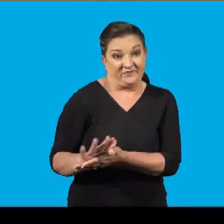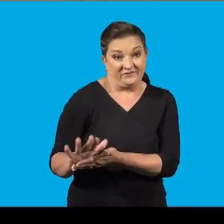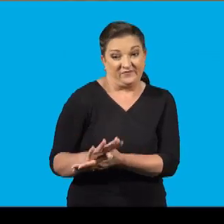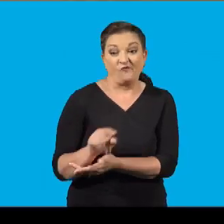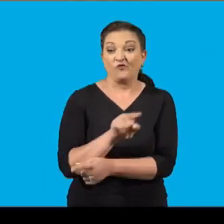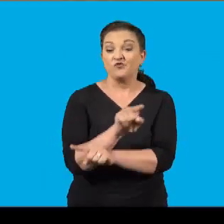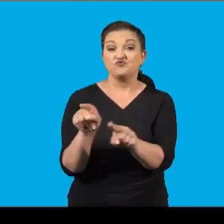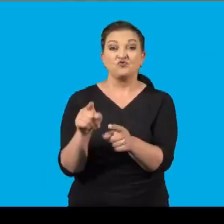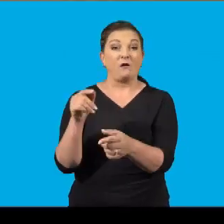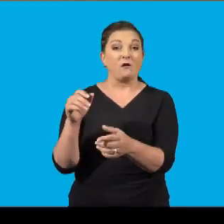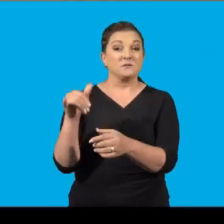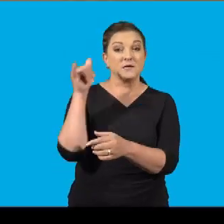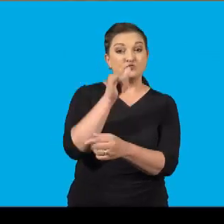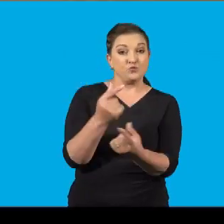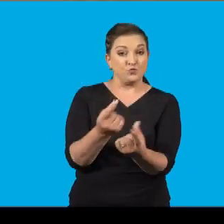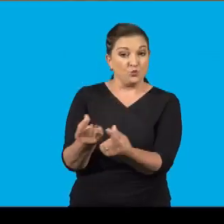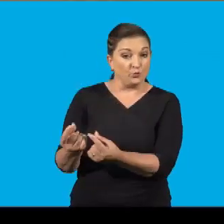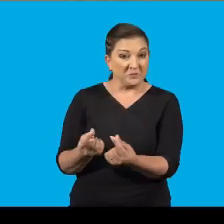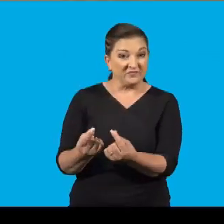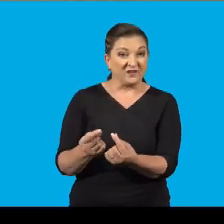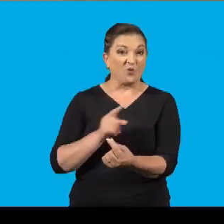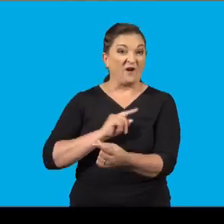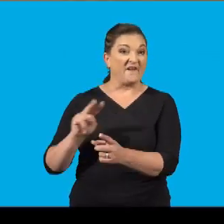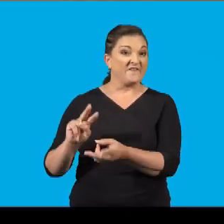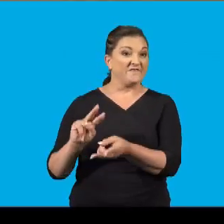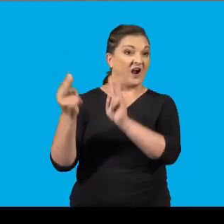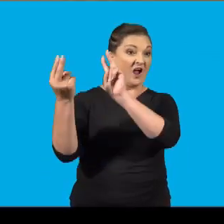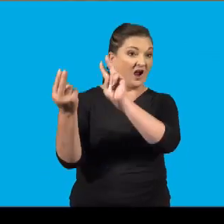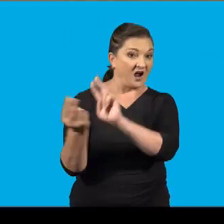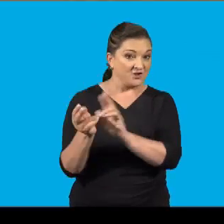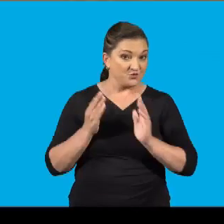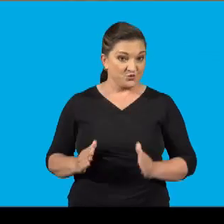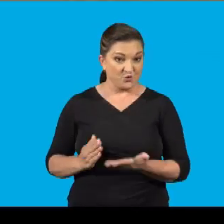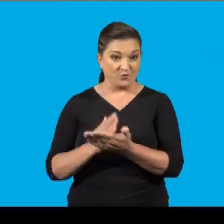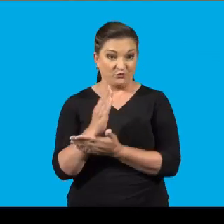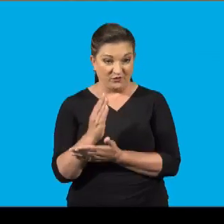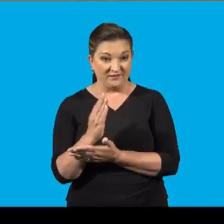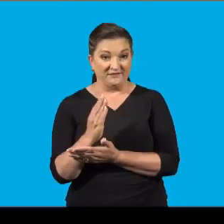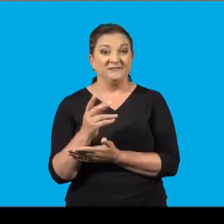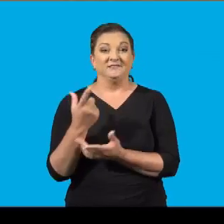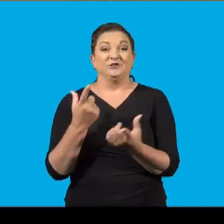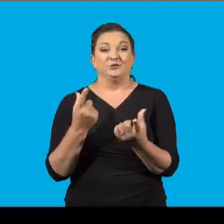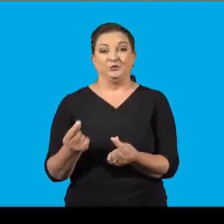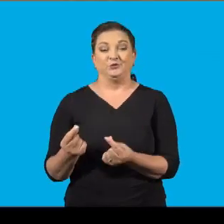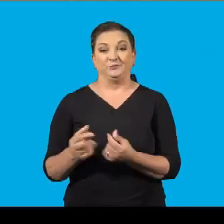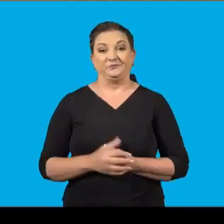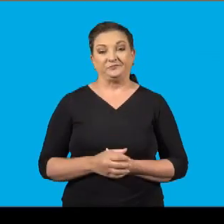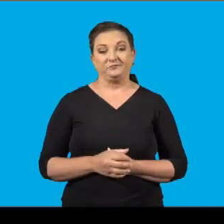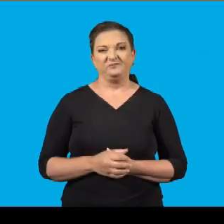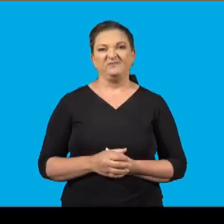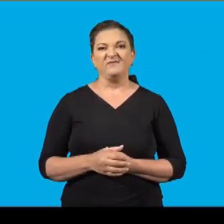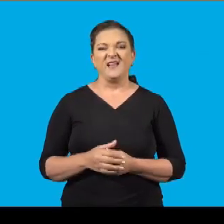the perpetrators of crimes relating to human rights violations, reparation, and